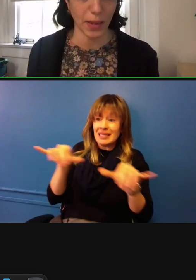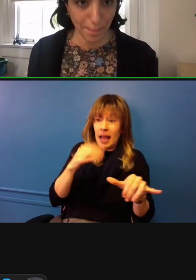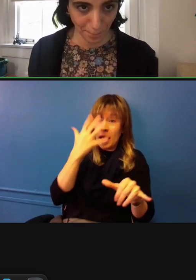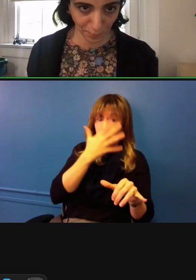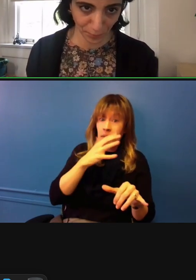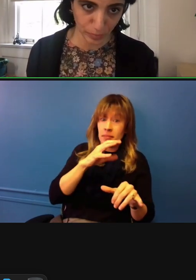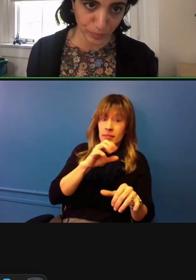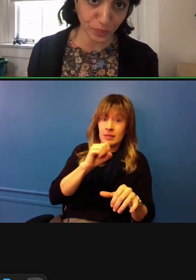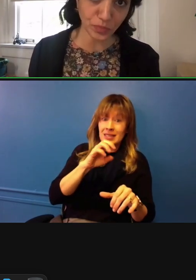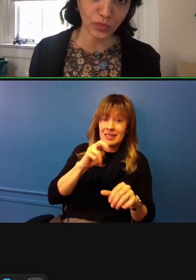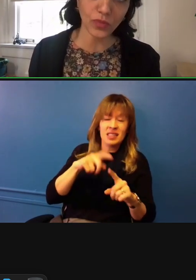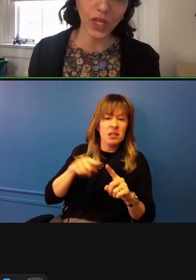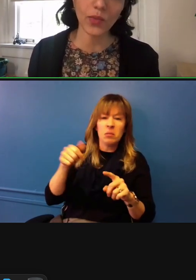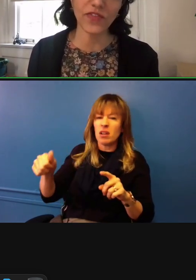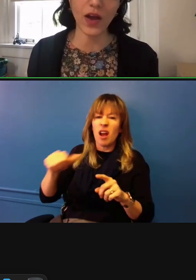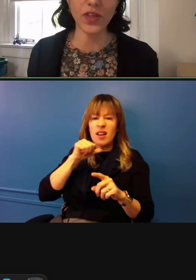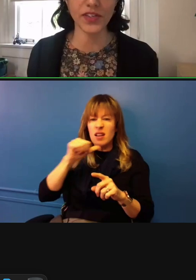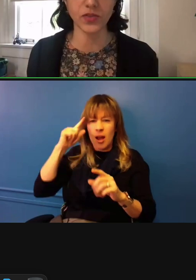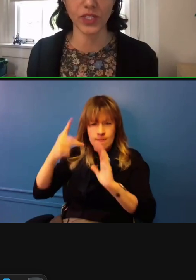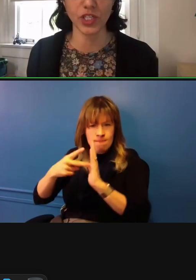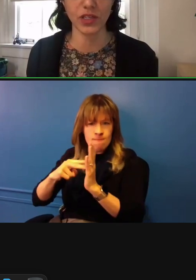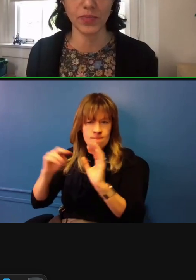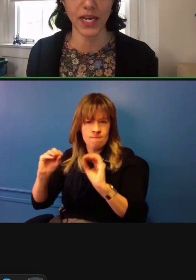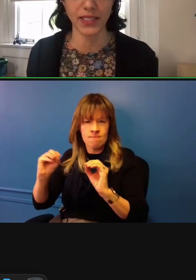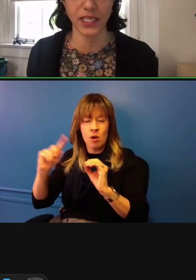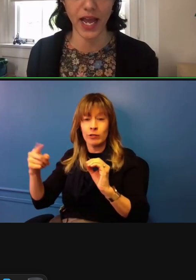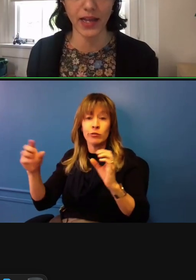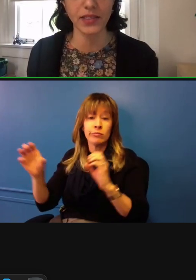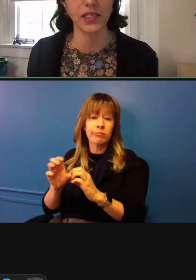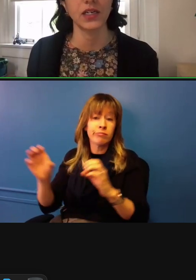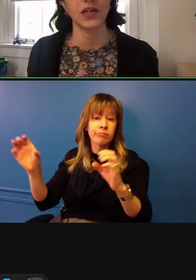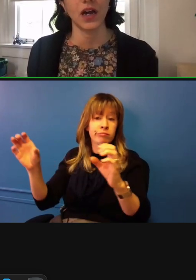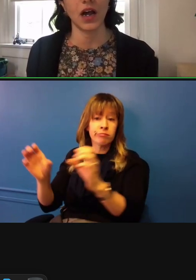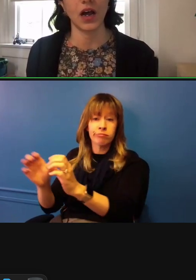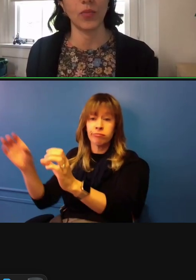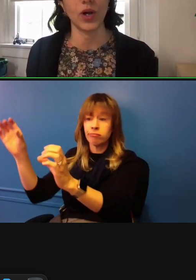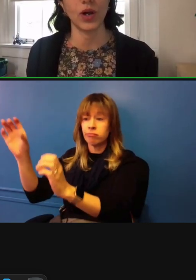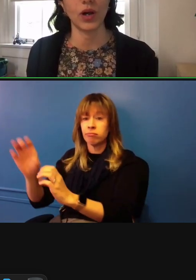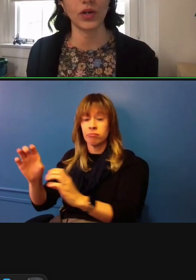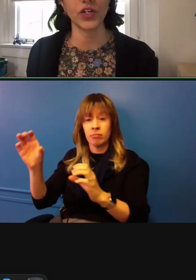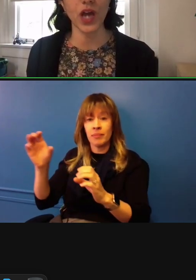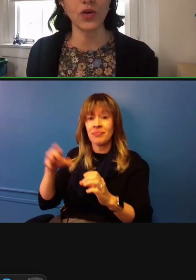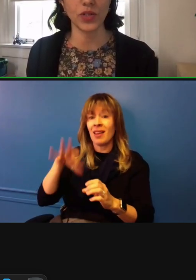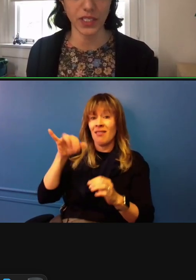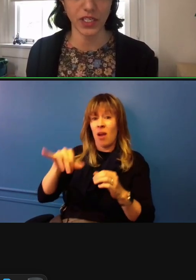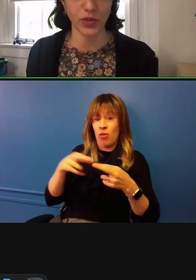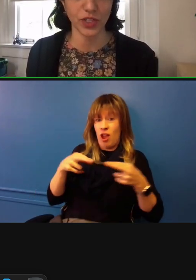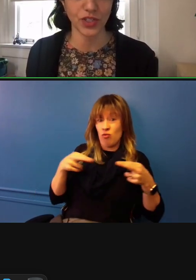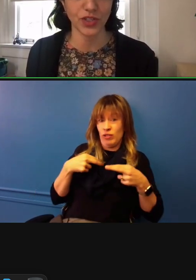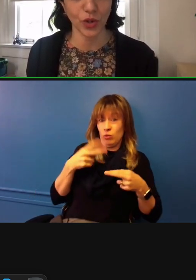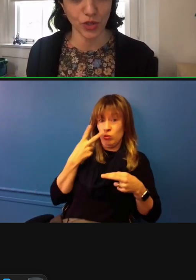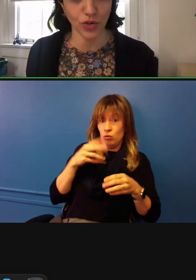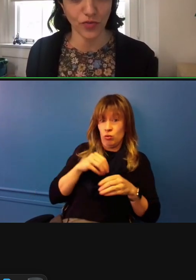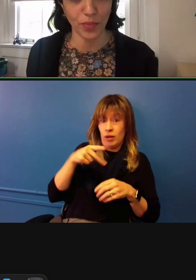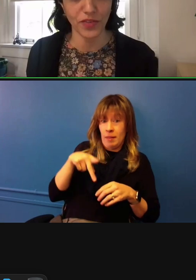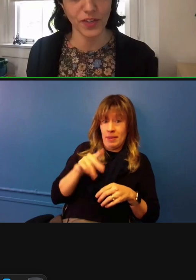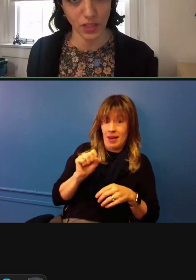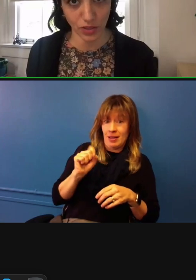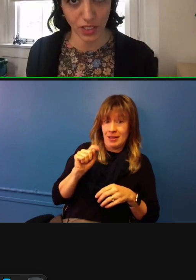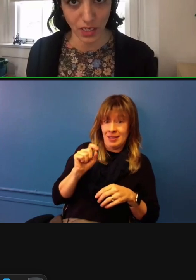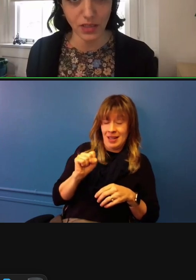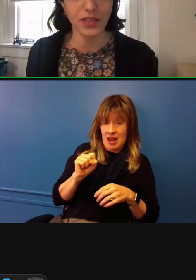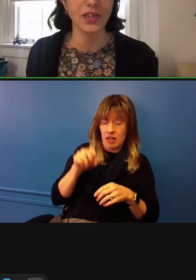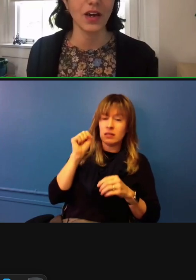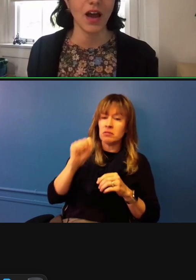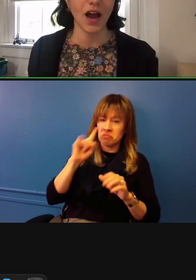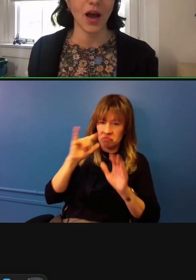were inanimate. And we found that this region in the pSTS could not only distinguish the social from the